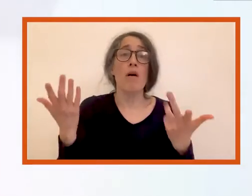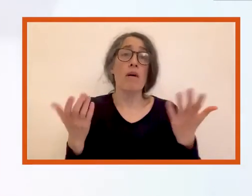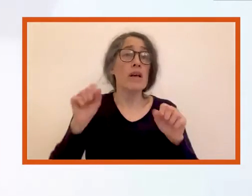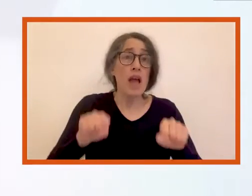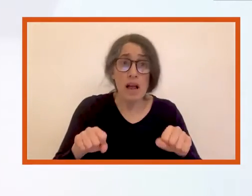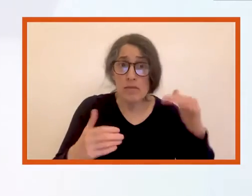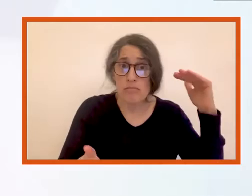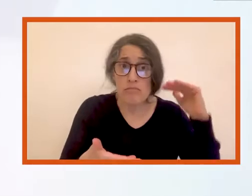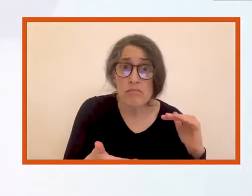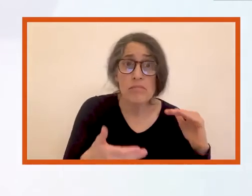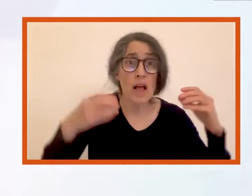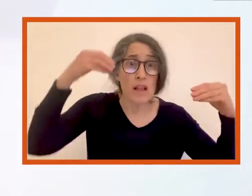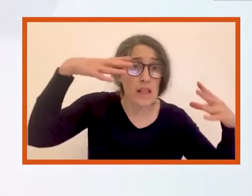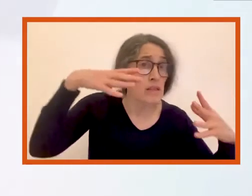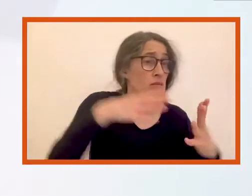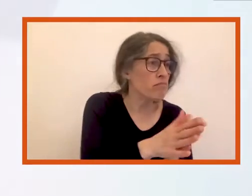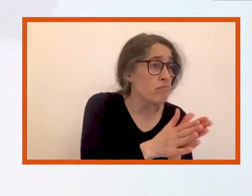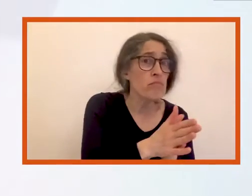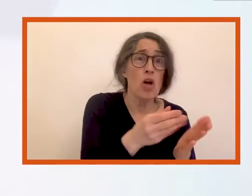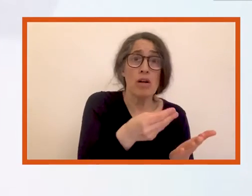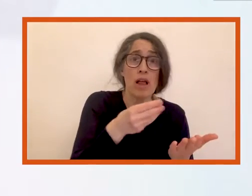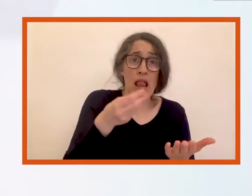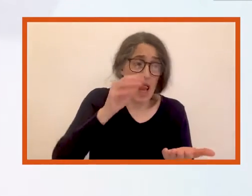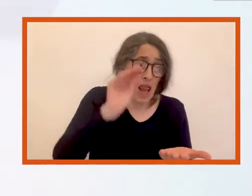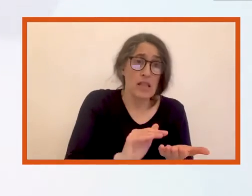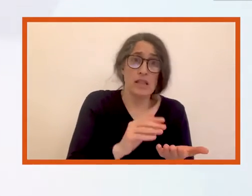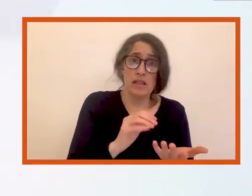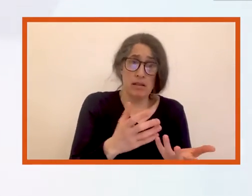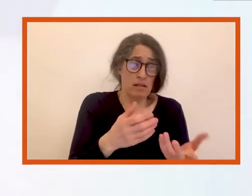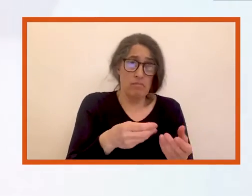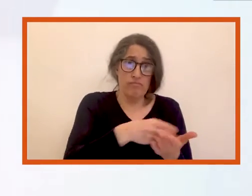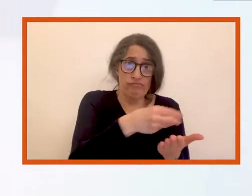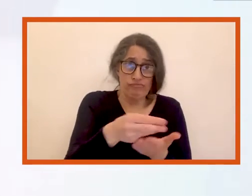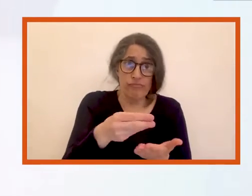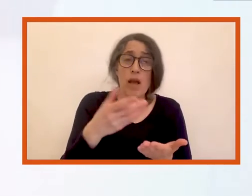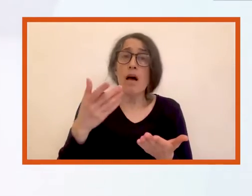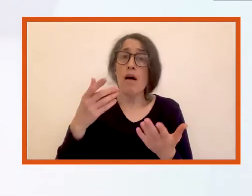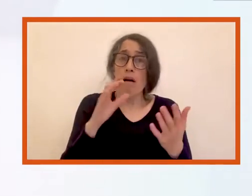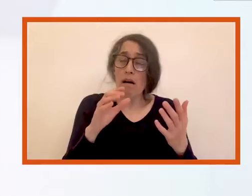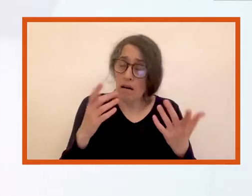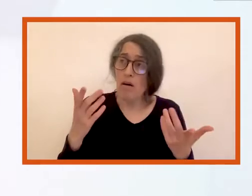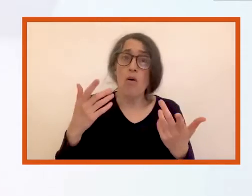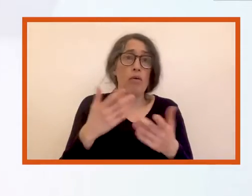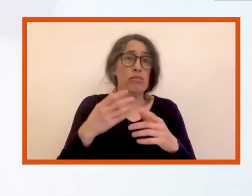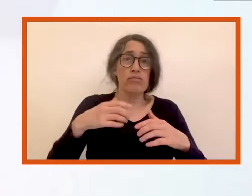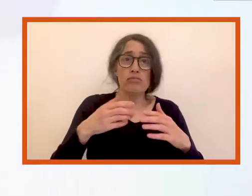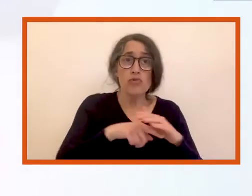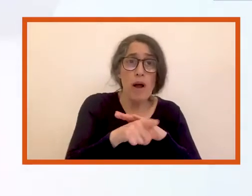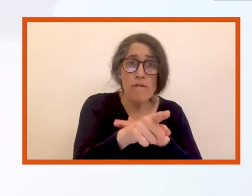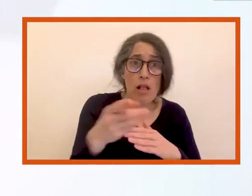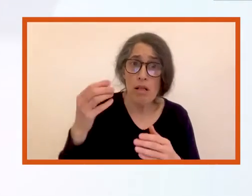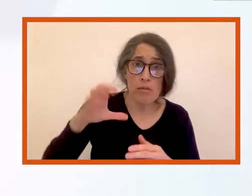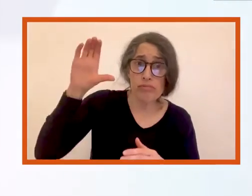of the basic costs, but then concession, like on utilities or transportation, could help persons with disabilities